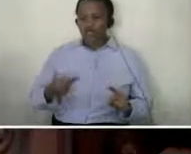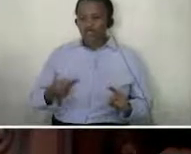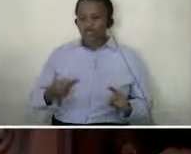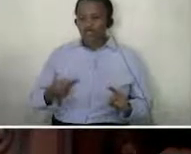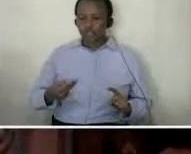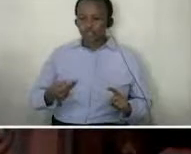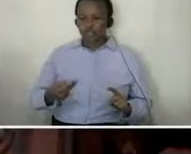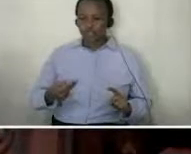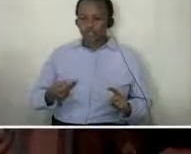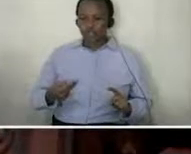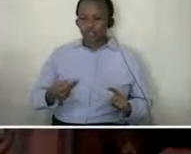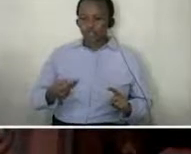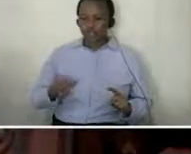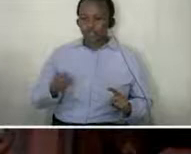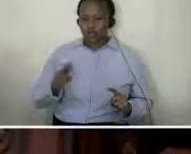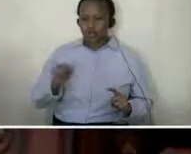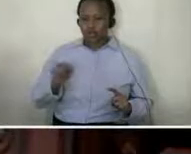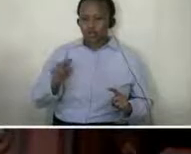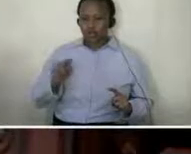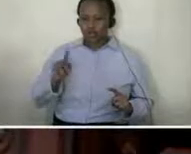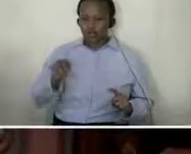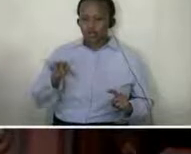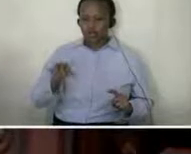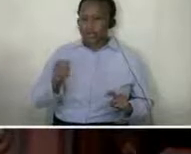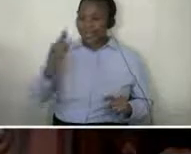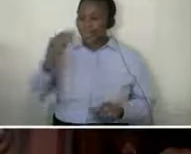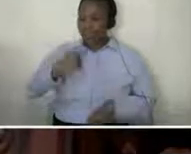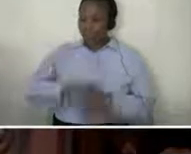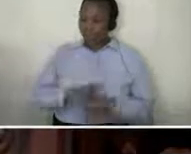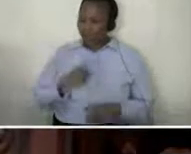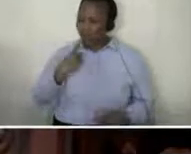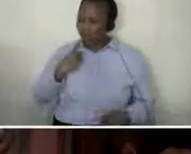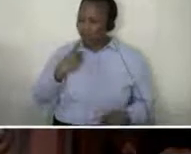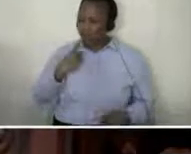Honorable Esther Kurrajbanzi has been called for 3 times.